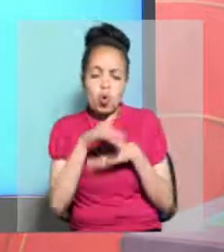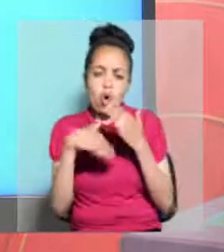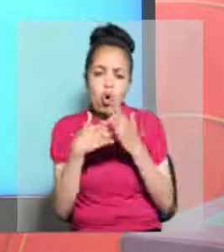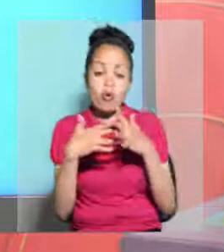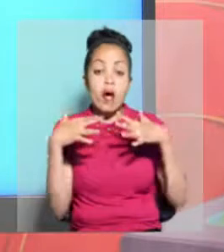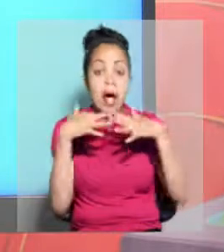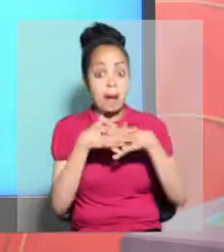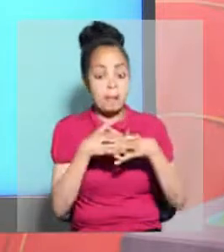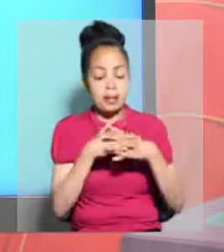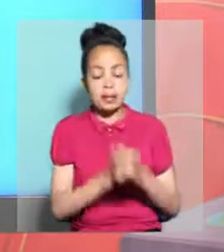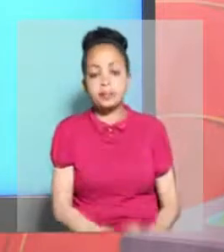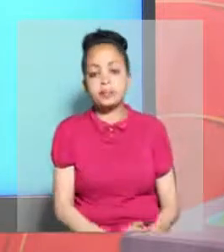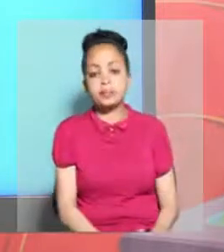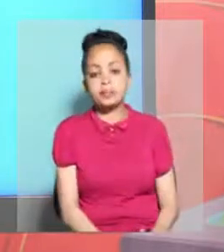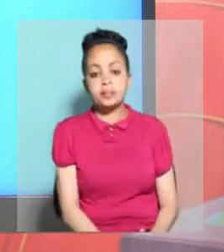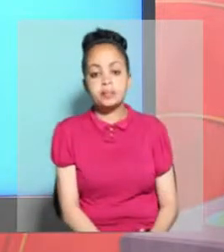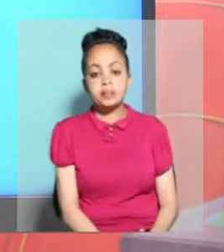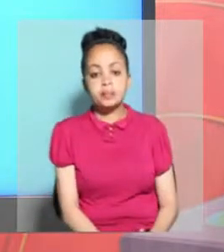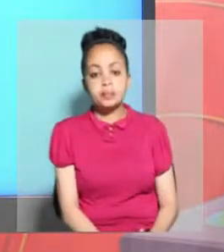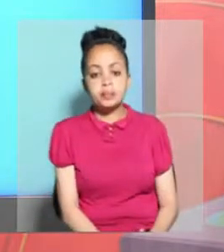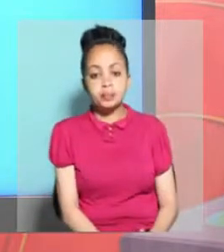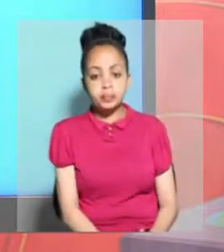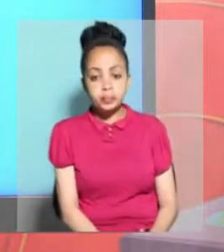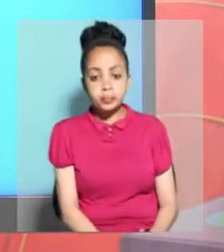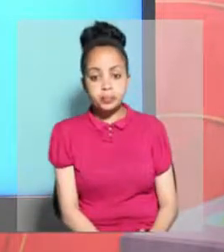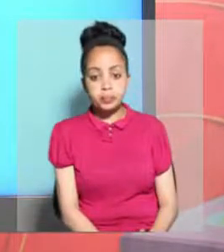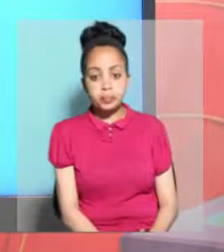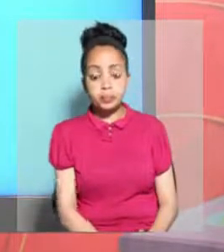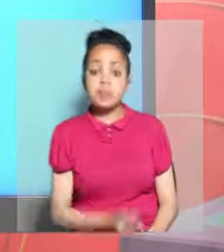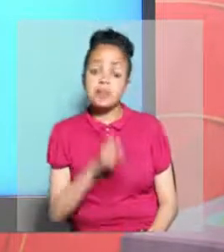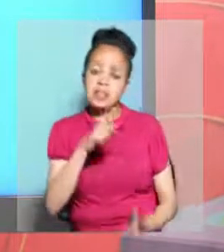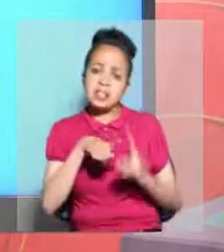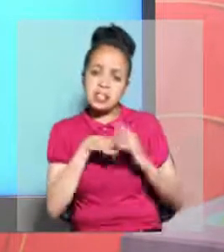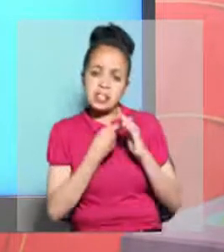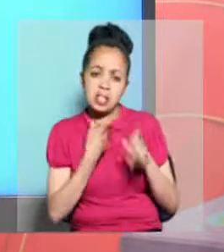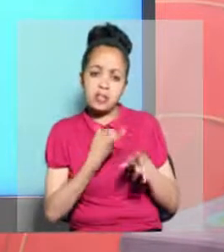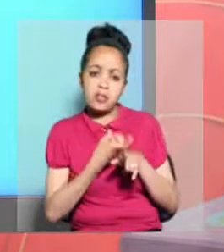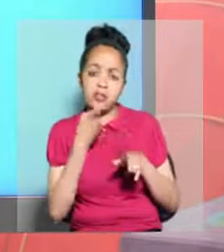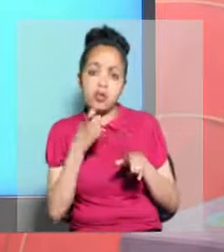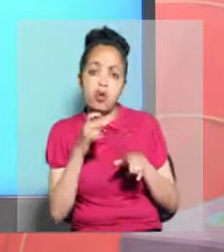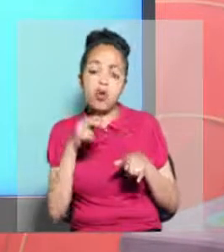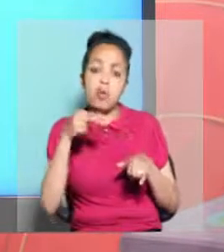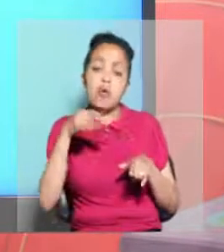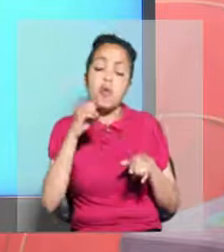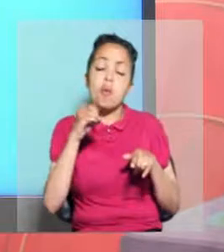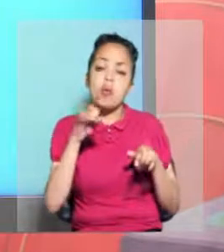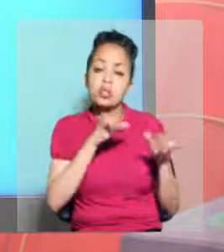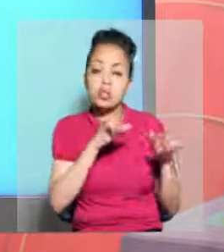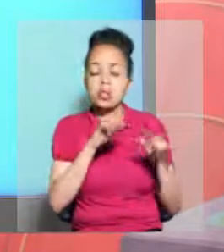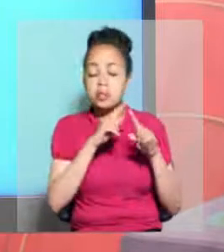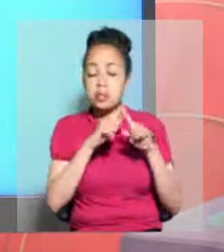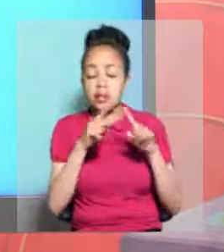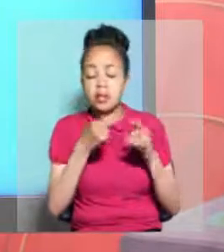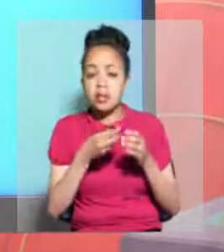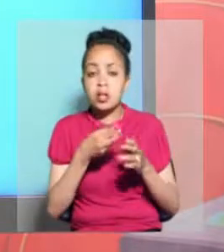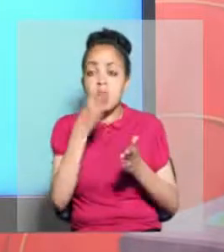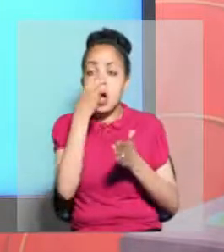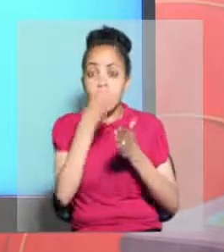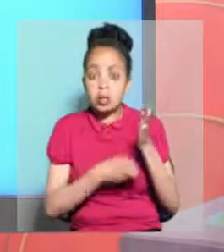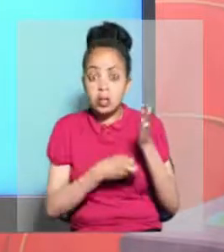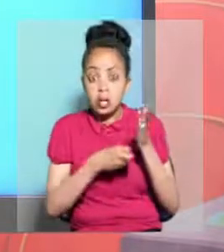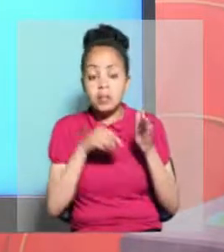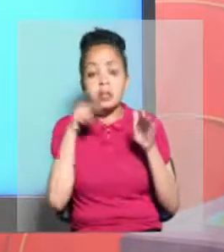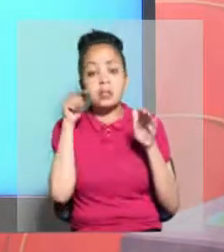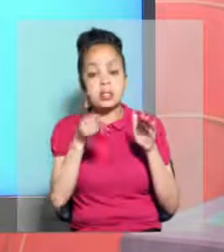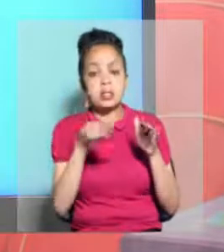hybrid. Hybrid. He starts from that of homozygous, but the outcome is hybrid in F1